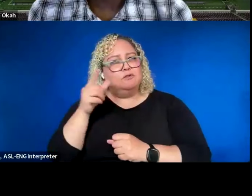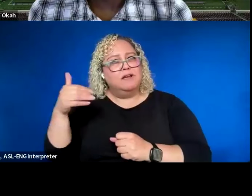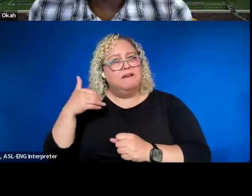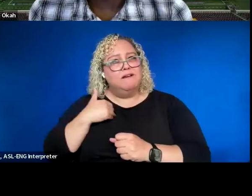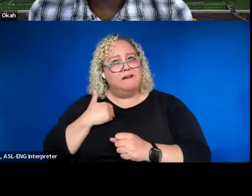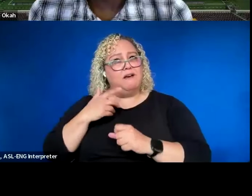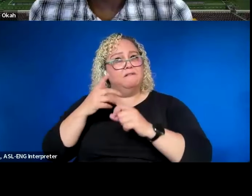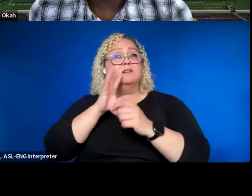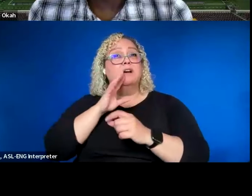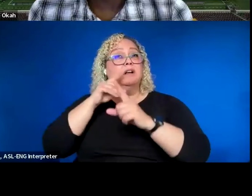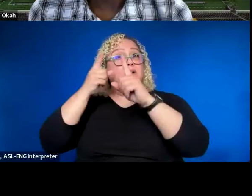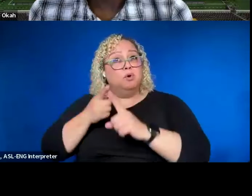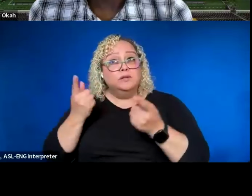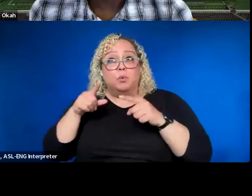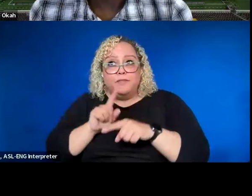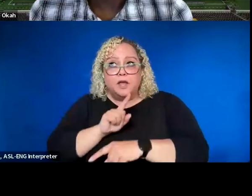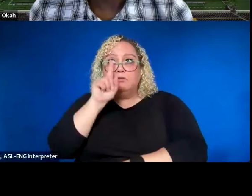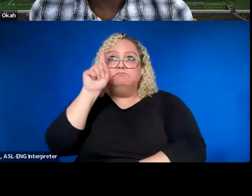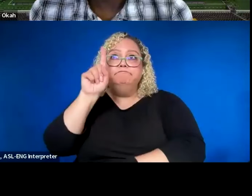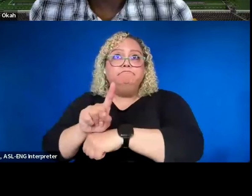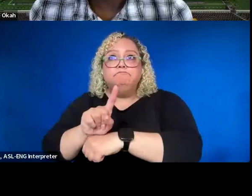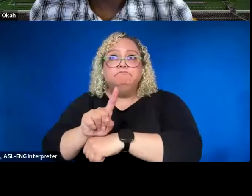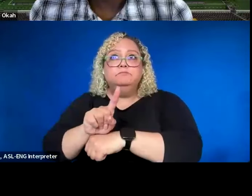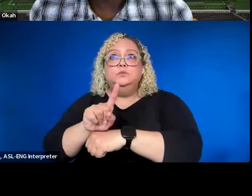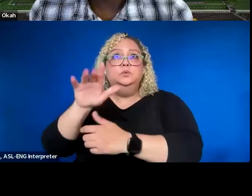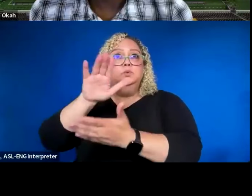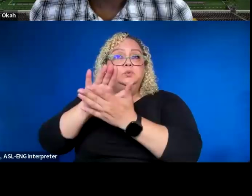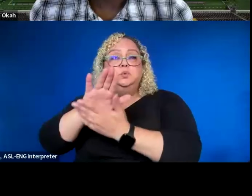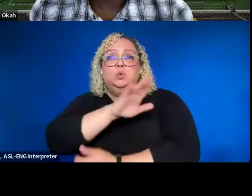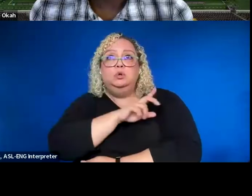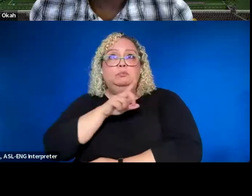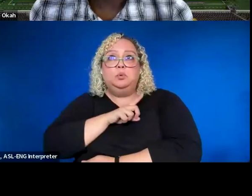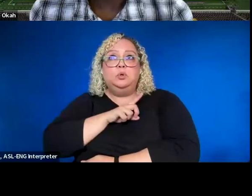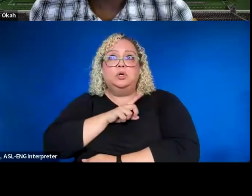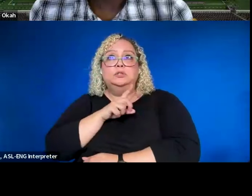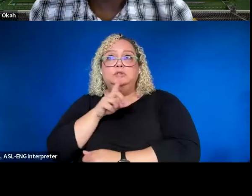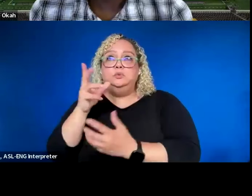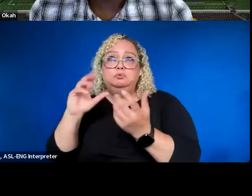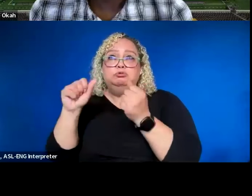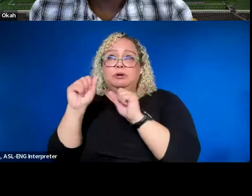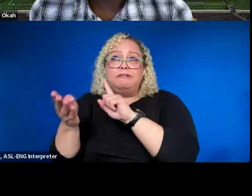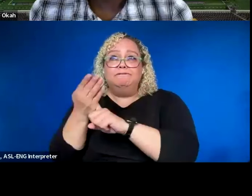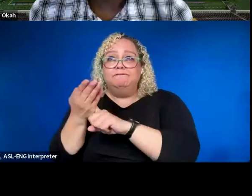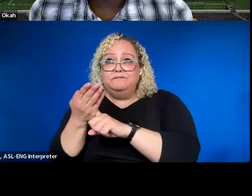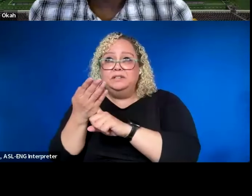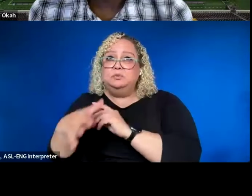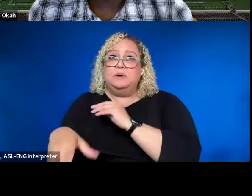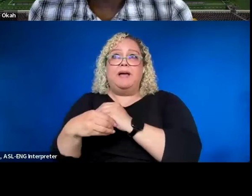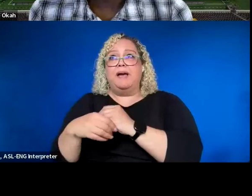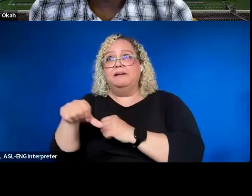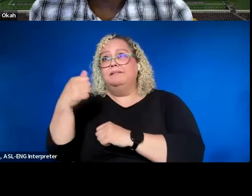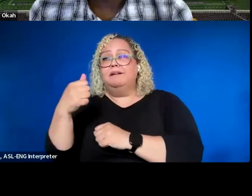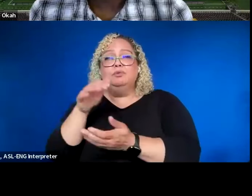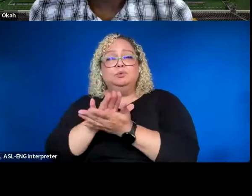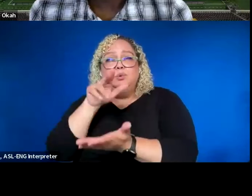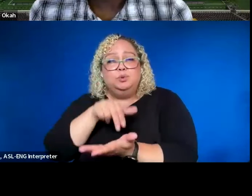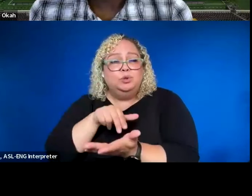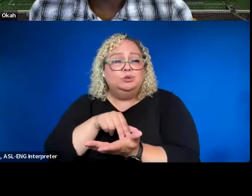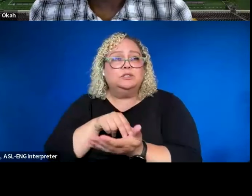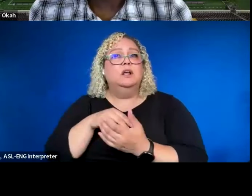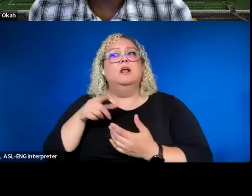school board and advocate for more funding for a school nurse. They want to us to be able to show what outcomes would result if